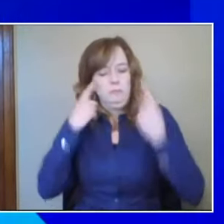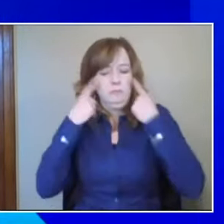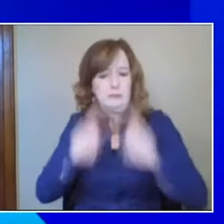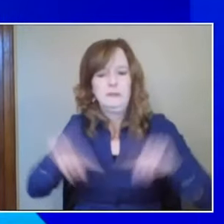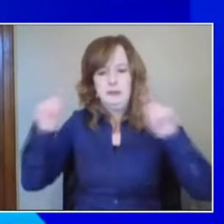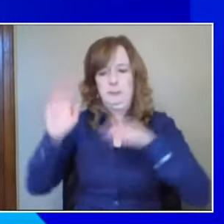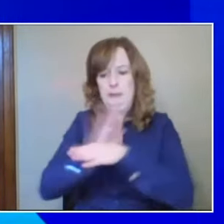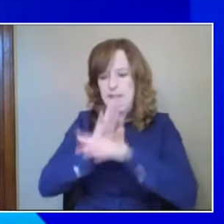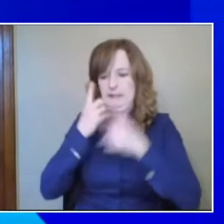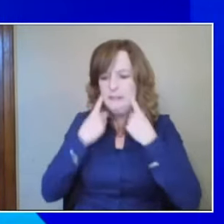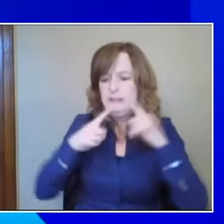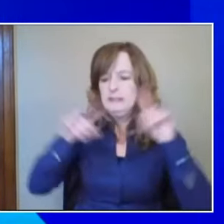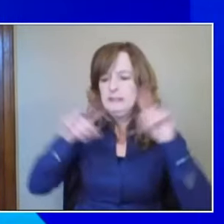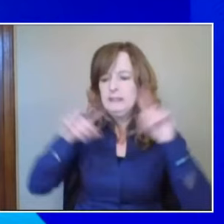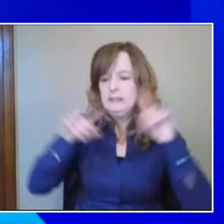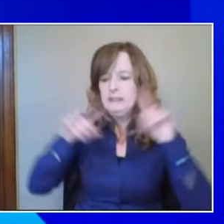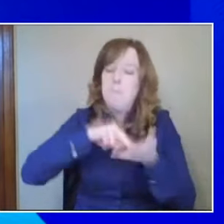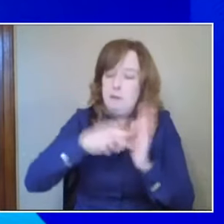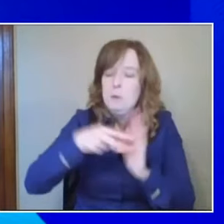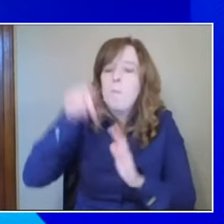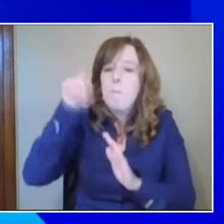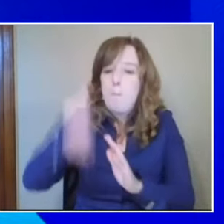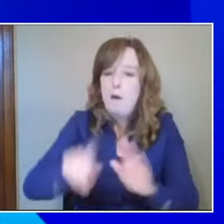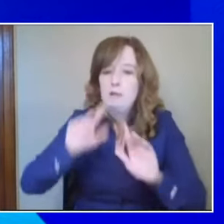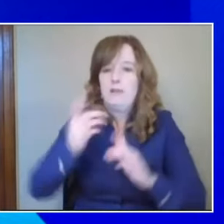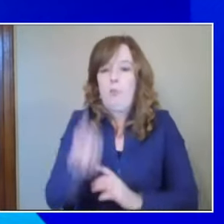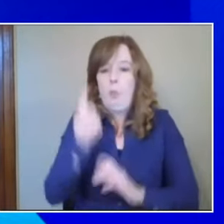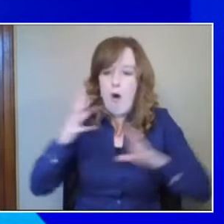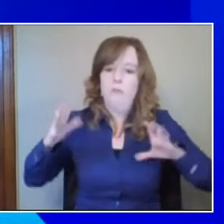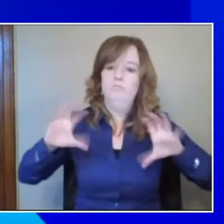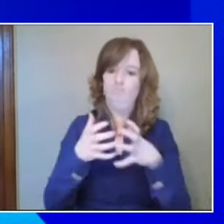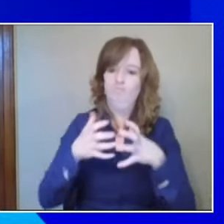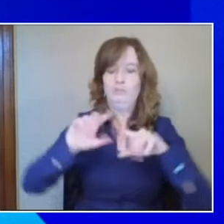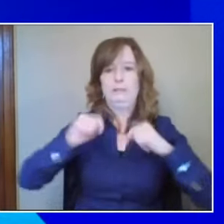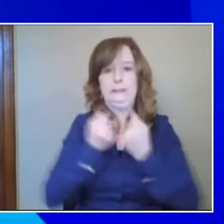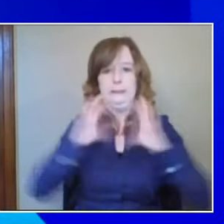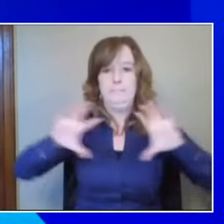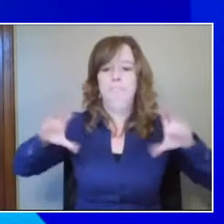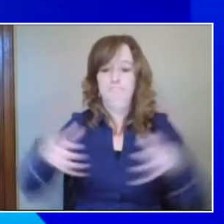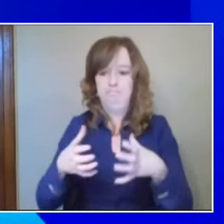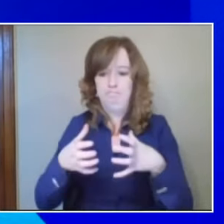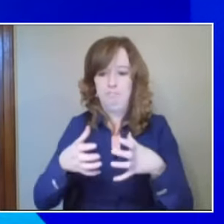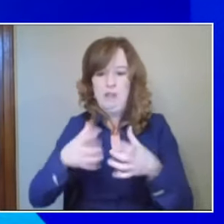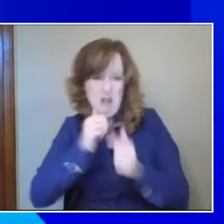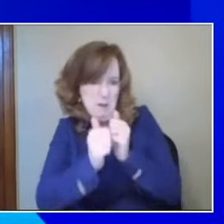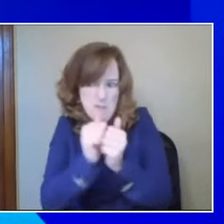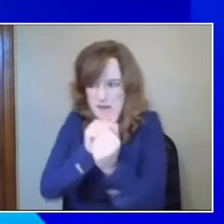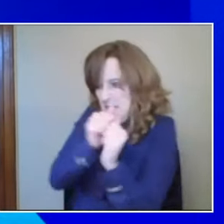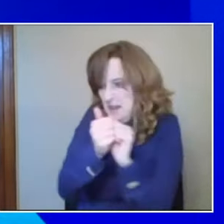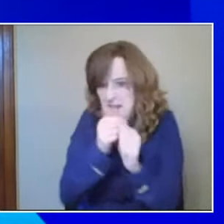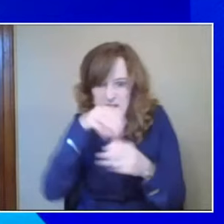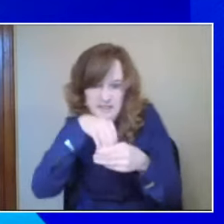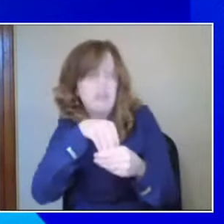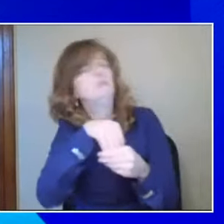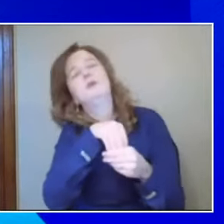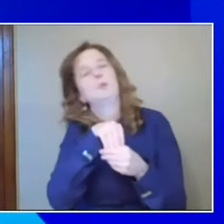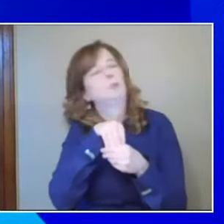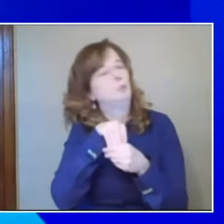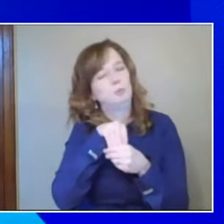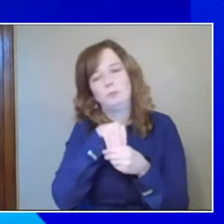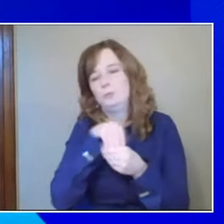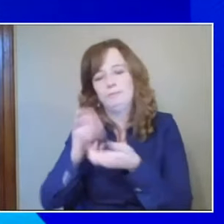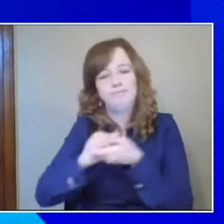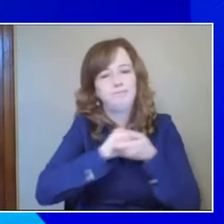team. All competition should be outside our walls. As you interact with others, your family,